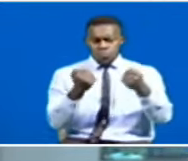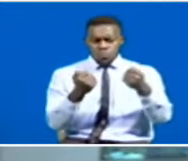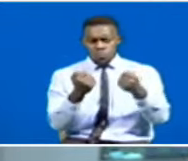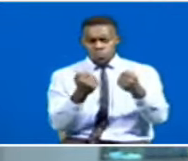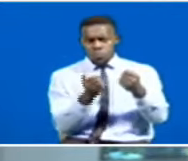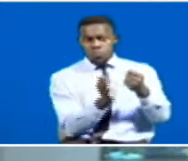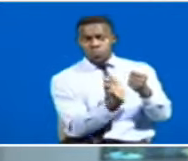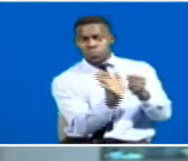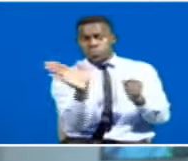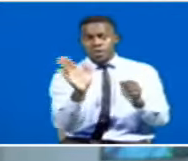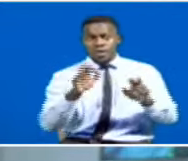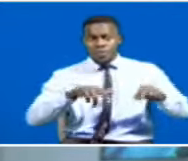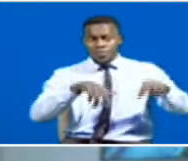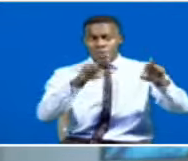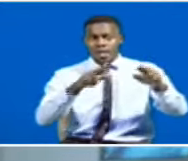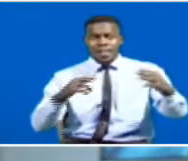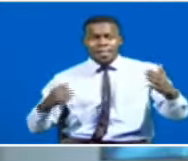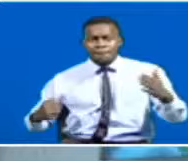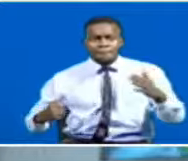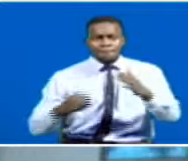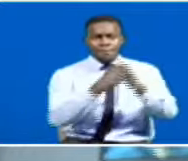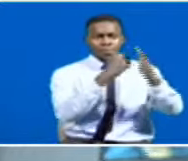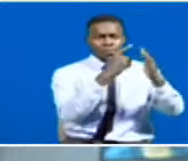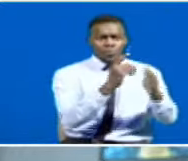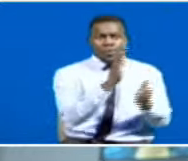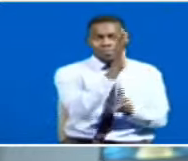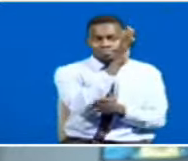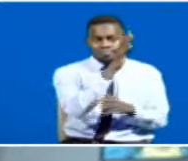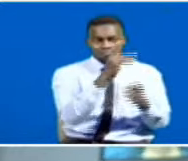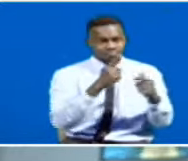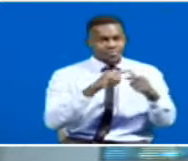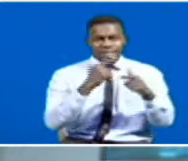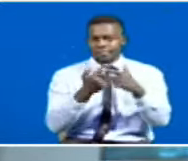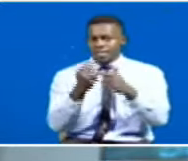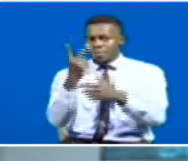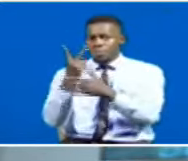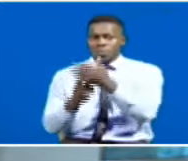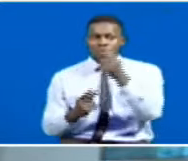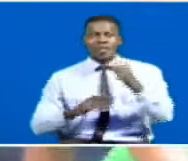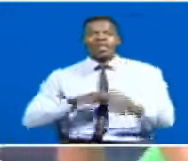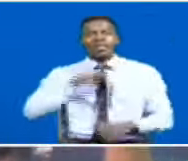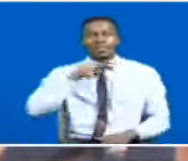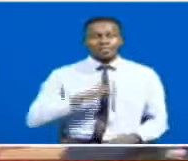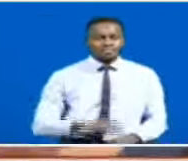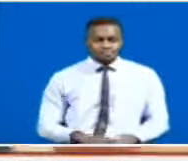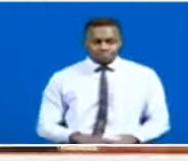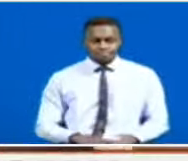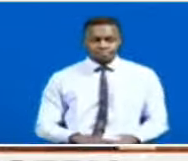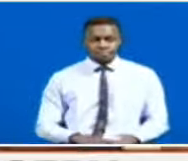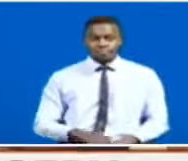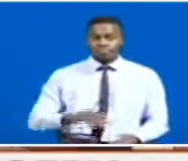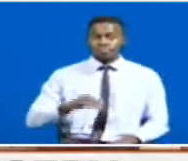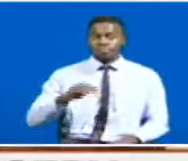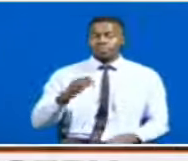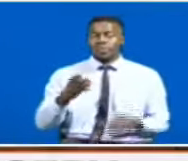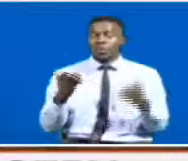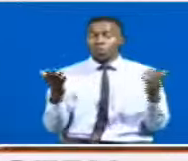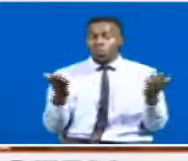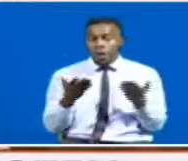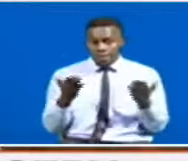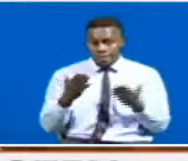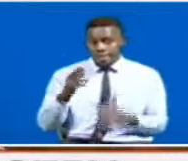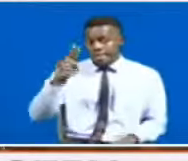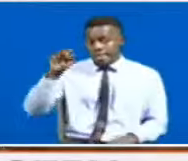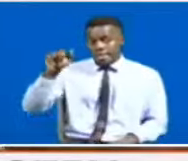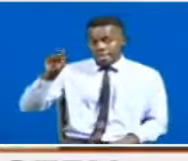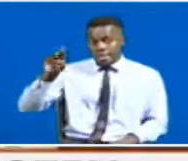tree along Tonkin Highway at 2 a.m. Elvis Koske with our trip story. Sanyak village in the county of